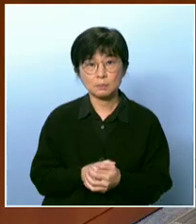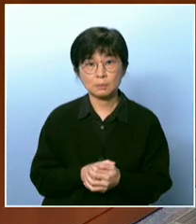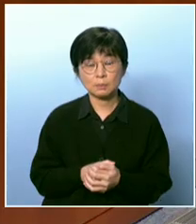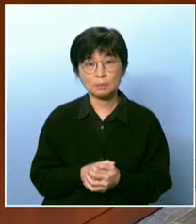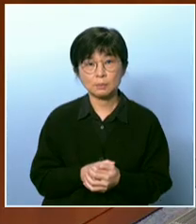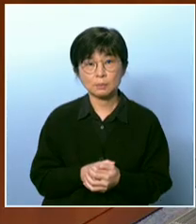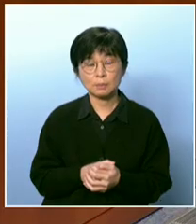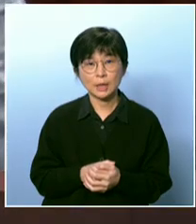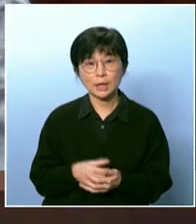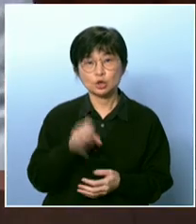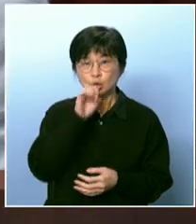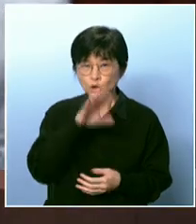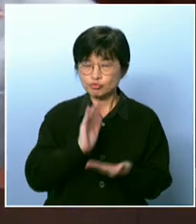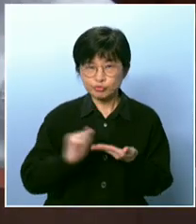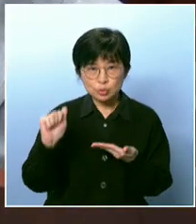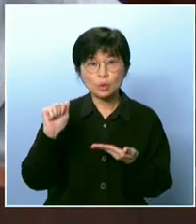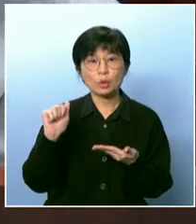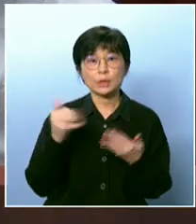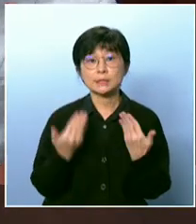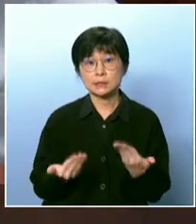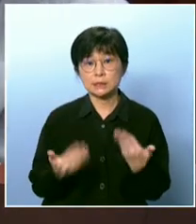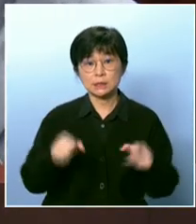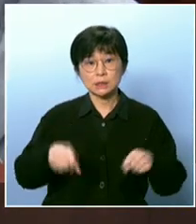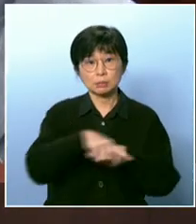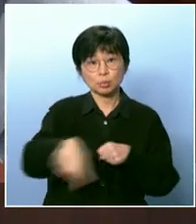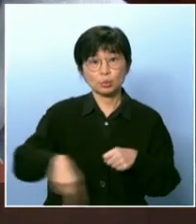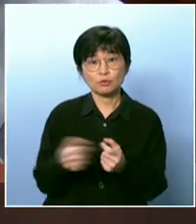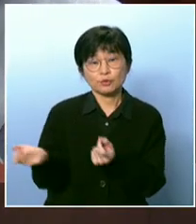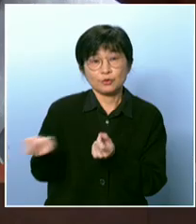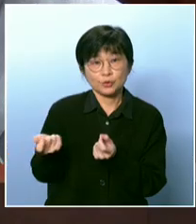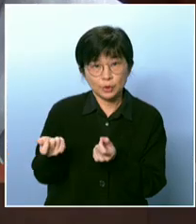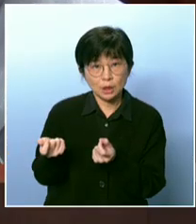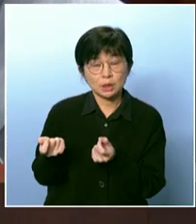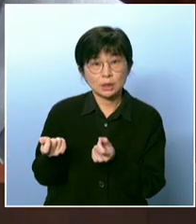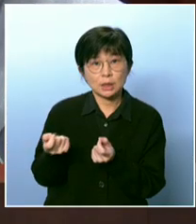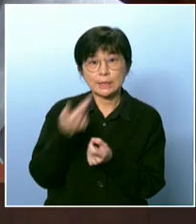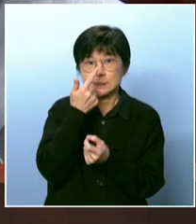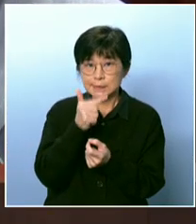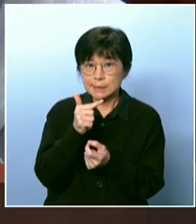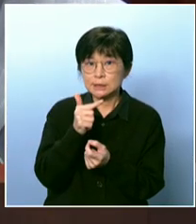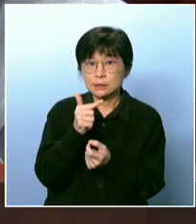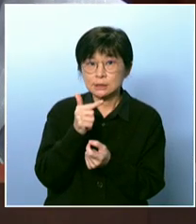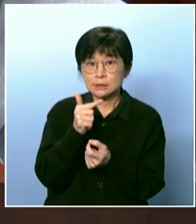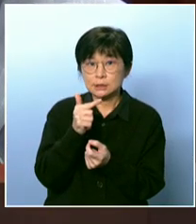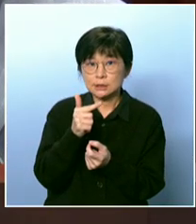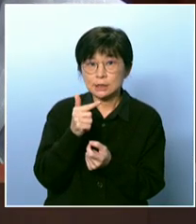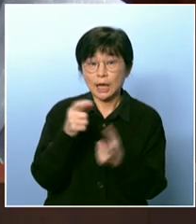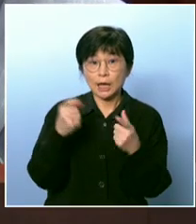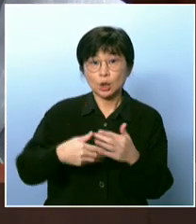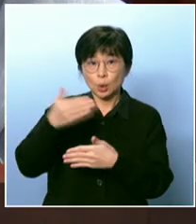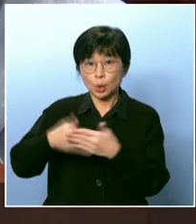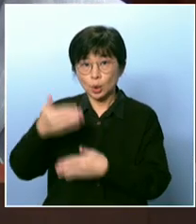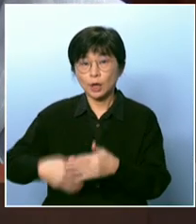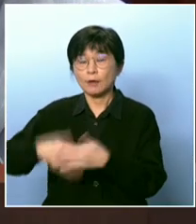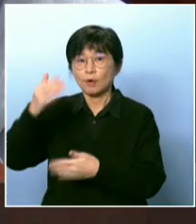replacing the furniture and equipment. Mr. Alan Young, thank you. I want to clarify